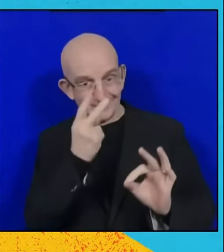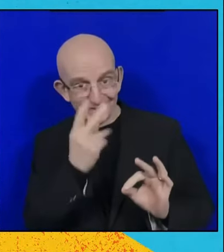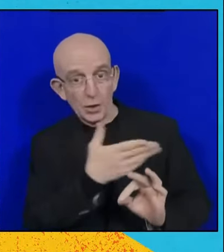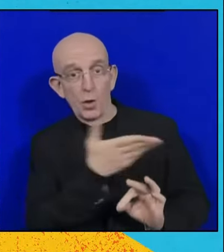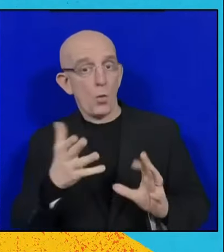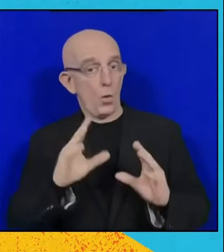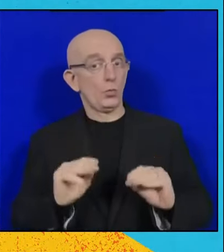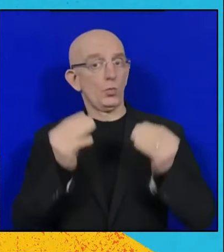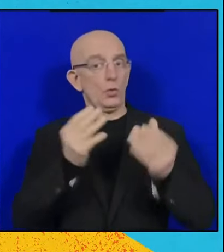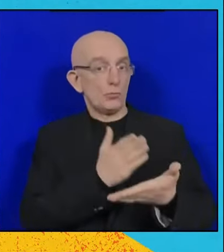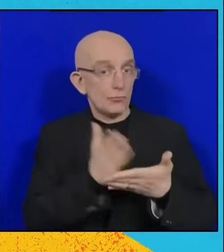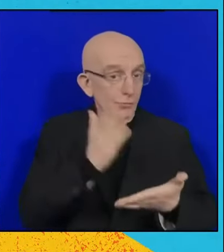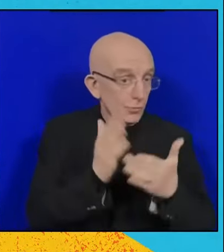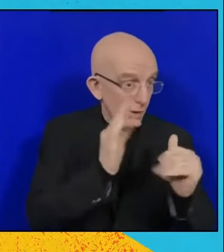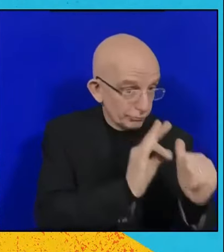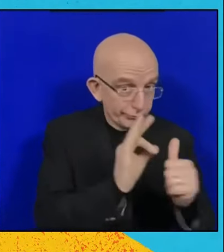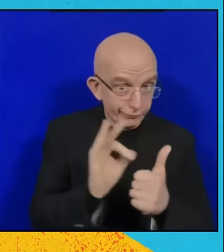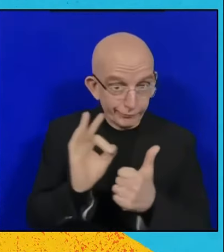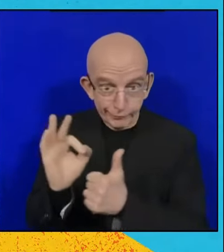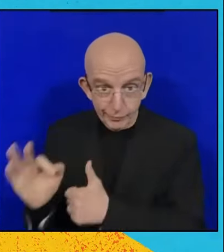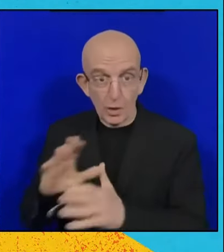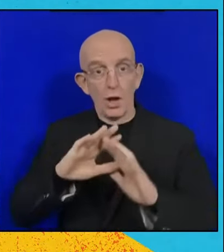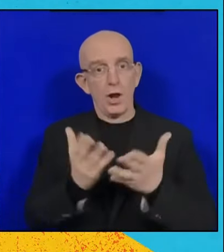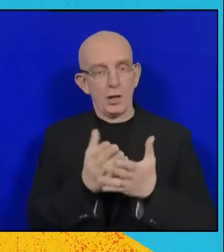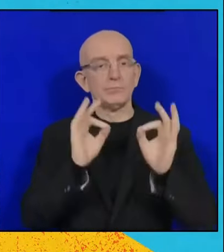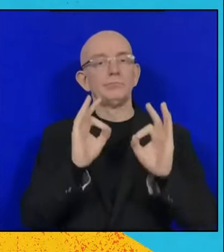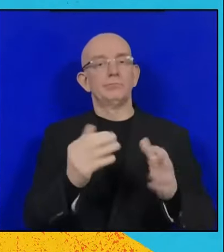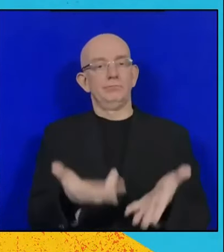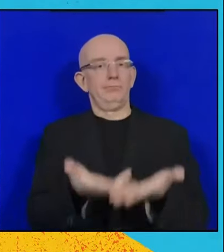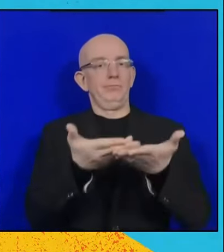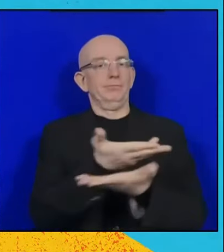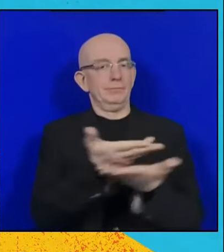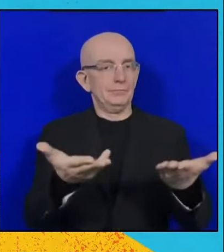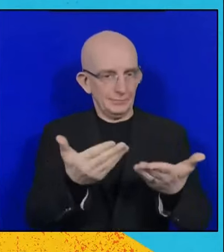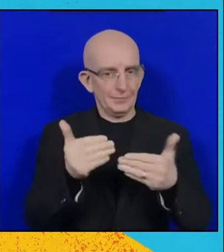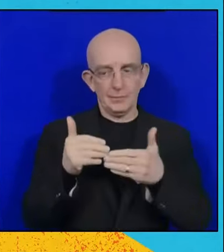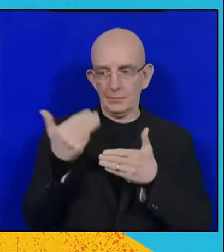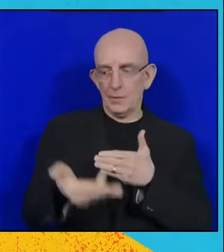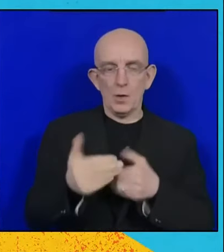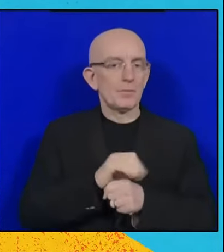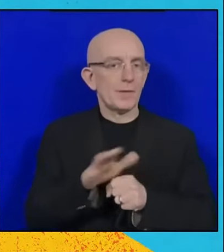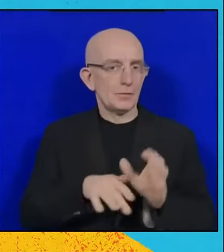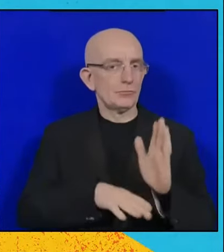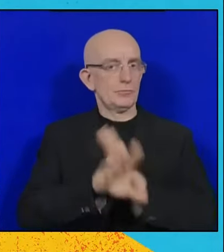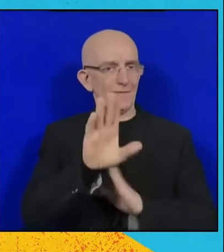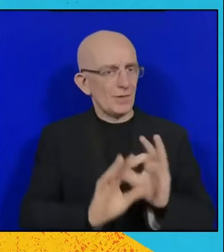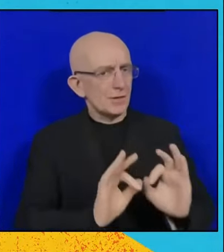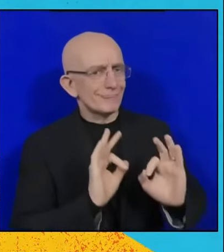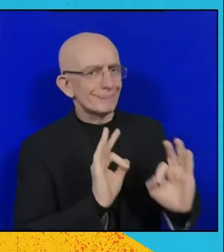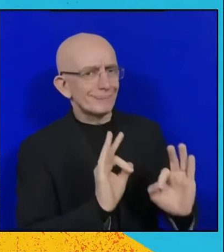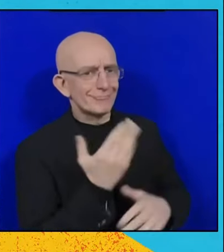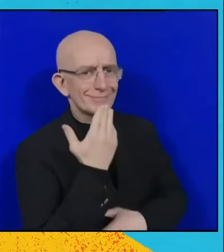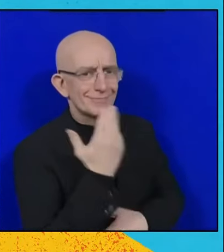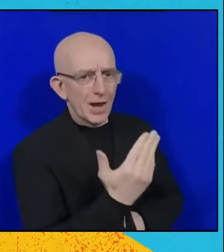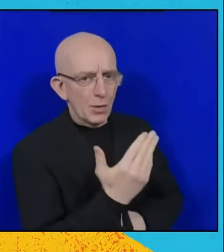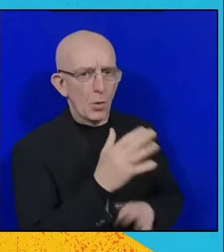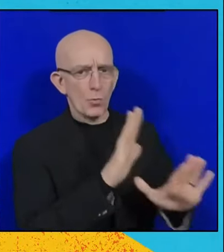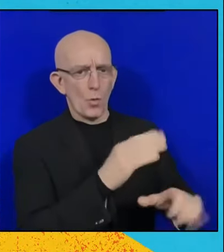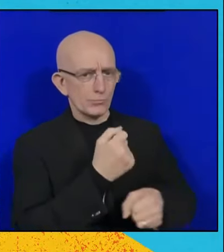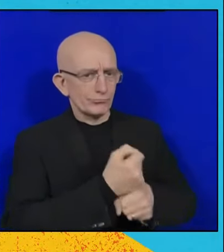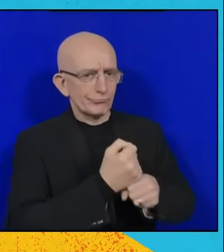Thank you so much. Just fascinating, I mean, what you've done with artificial intelligence, and I think that always has to be part of the conversation when you talk about youth